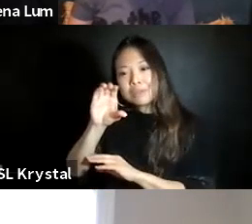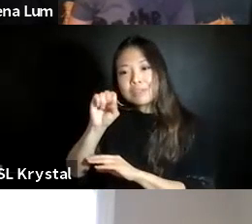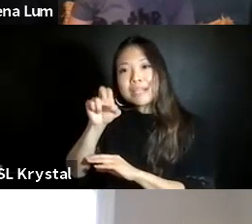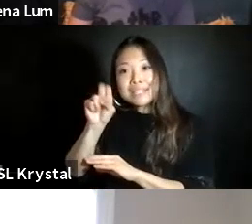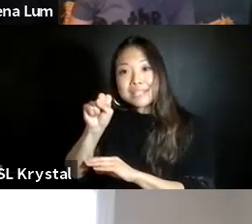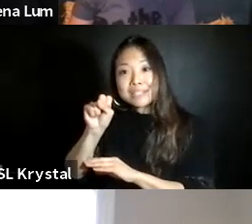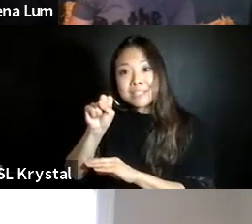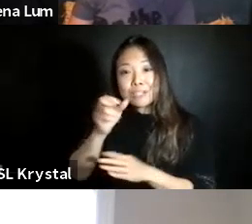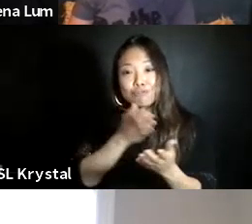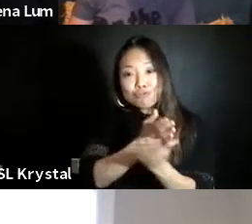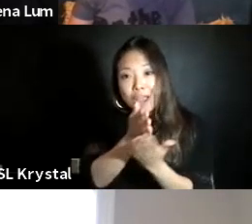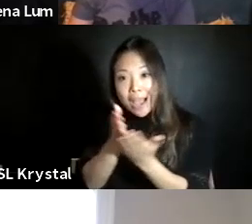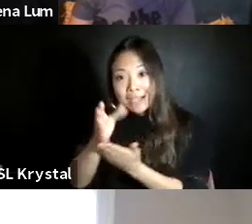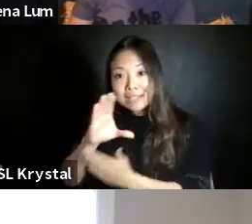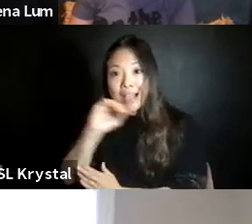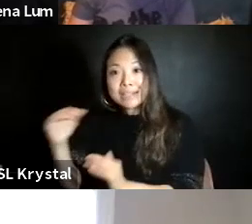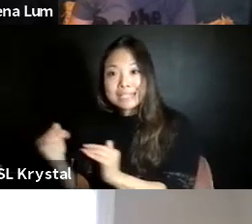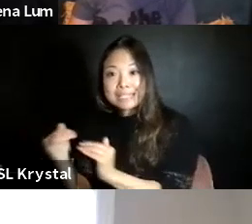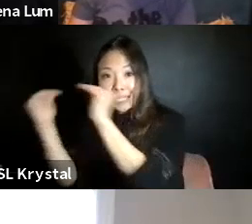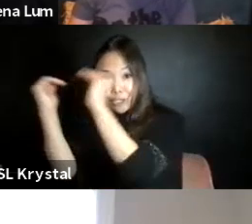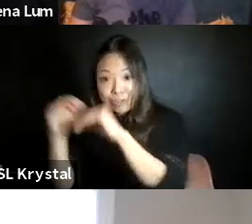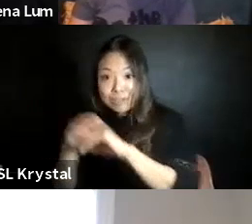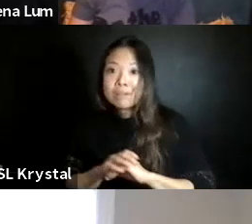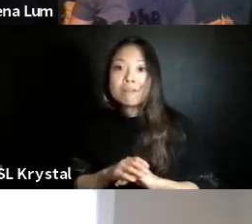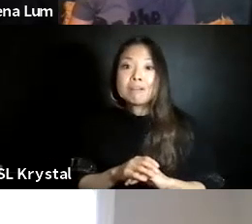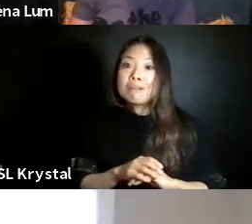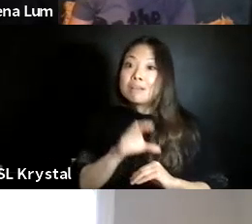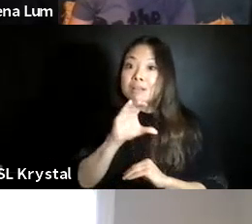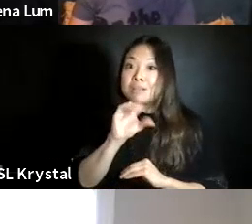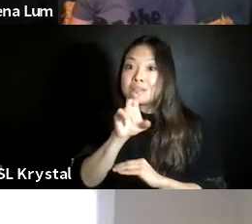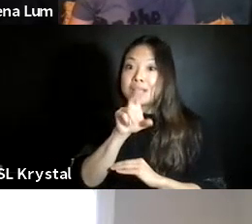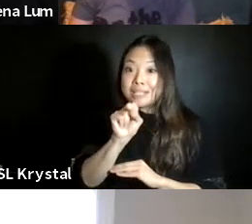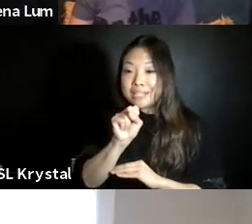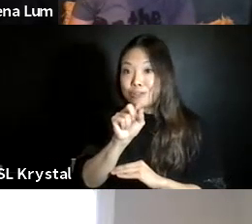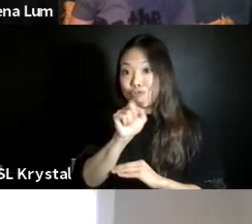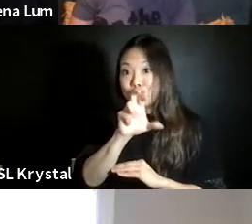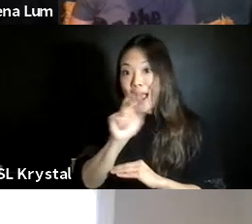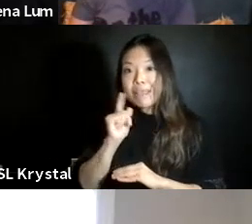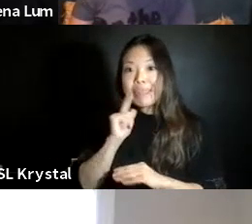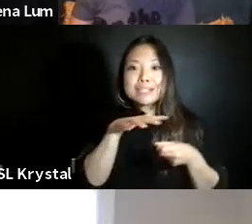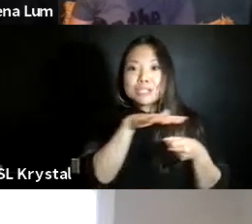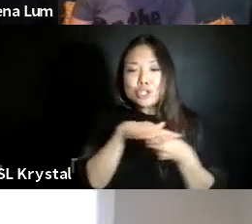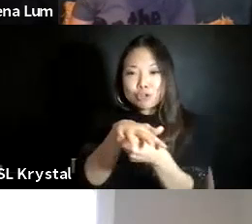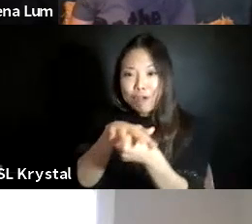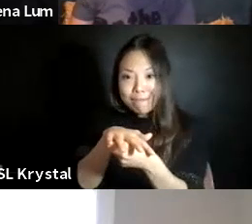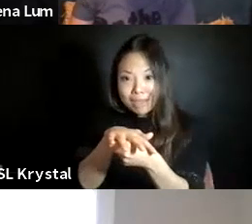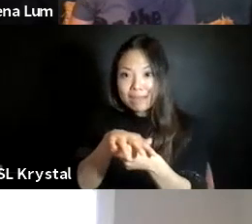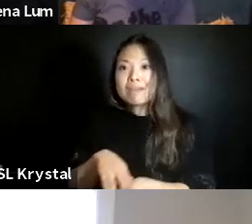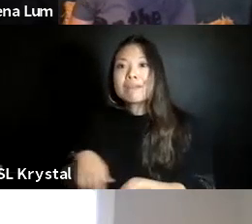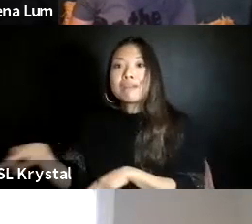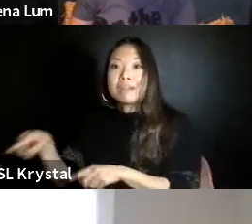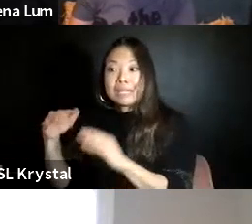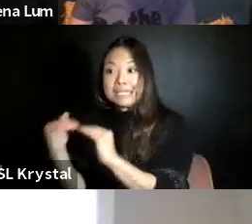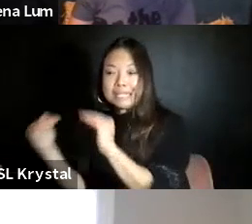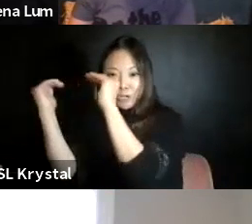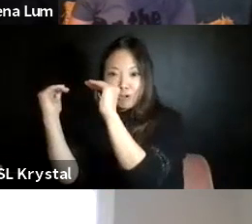tiers. So census tracts are geographic and tiers are SES. And the reason that